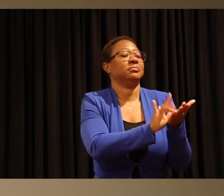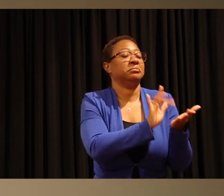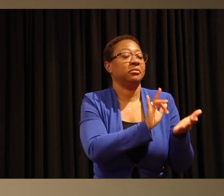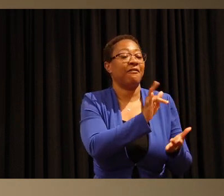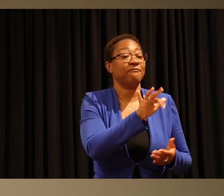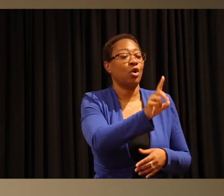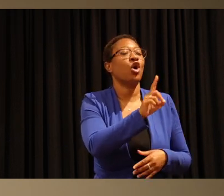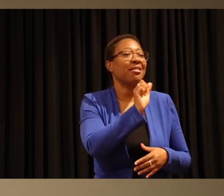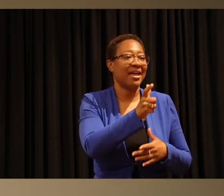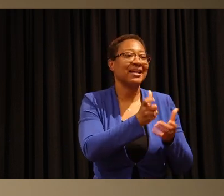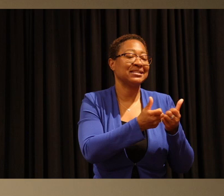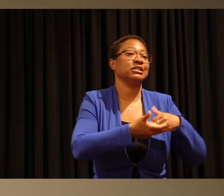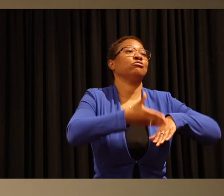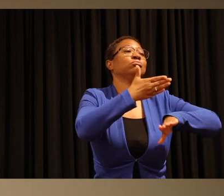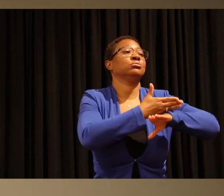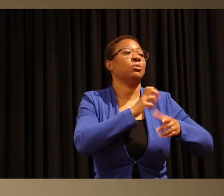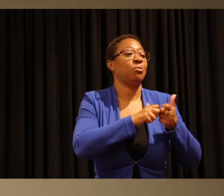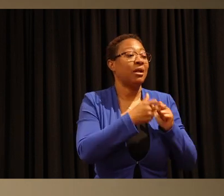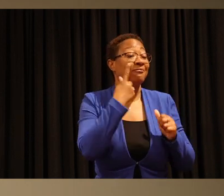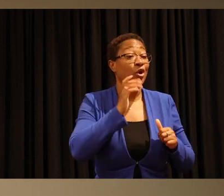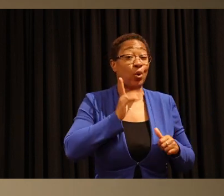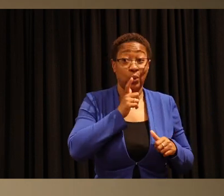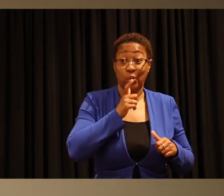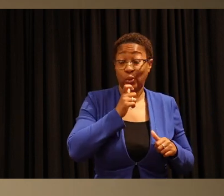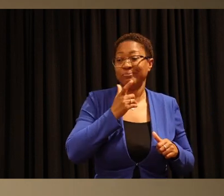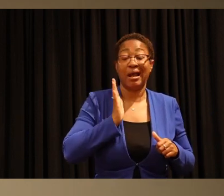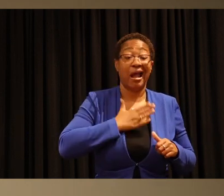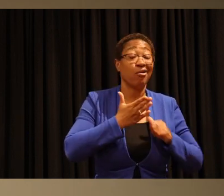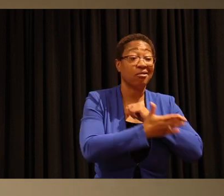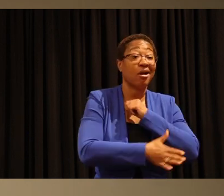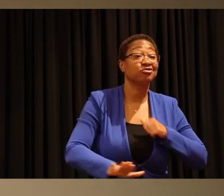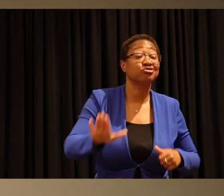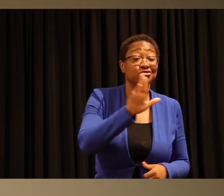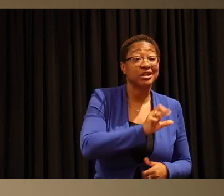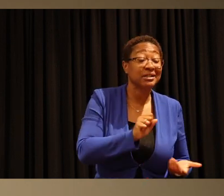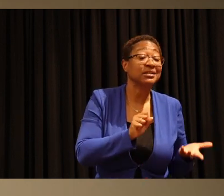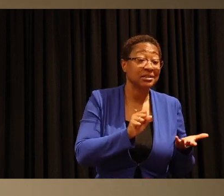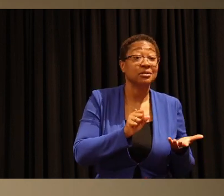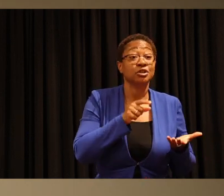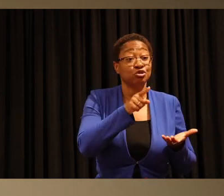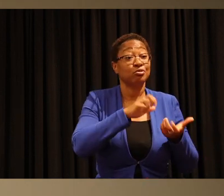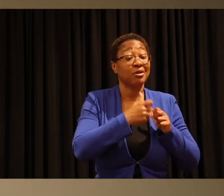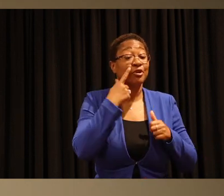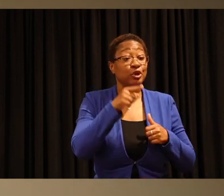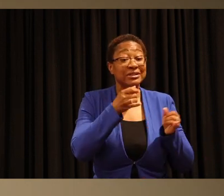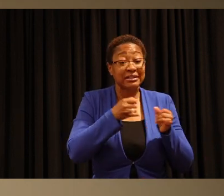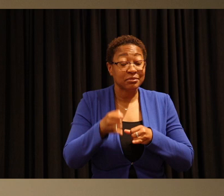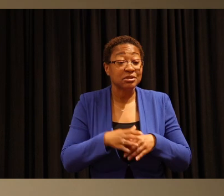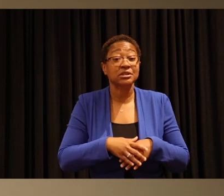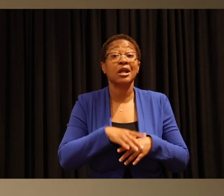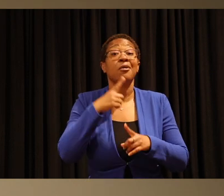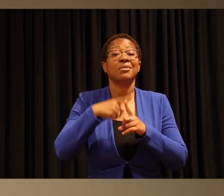is one of the fastest growing problems for our country. It's a problem for you as individuals. It's a problem for us